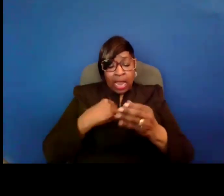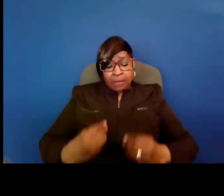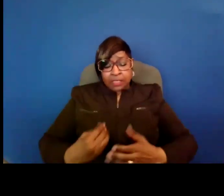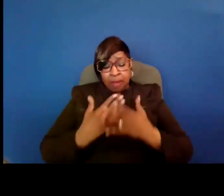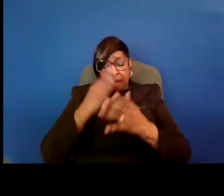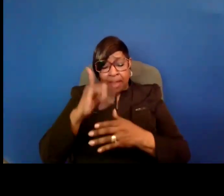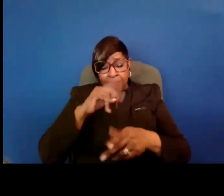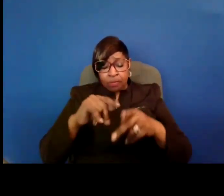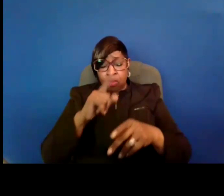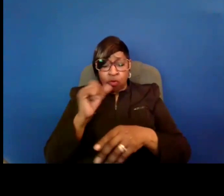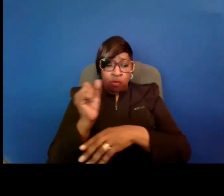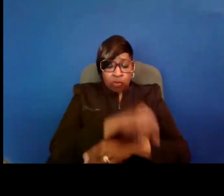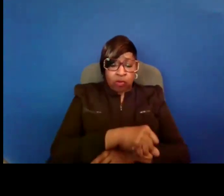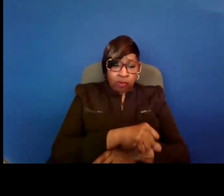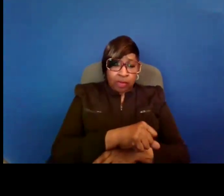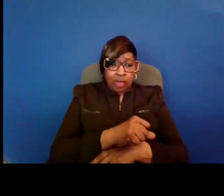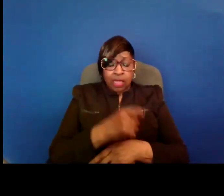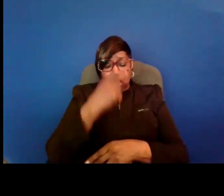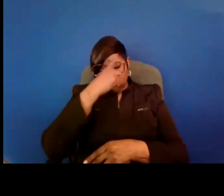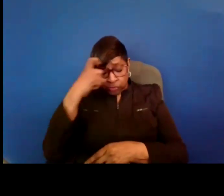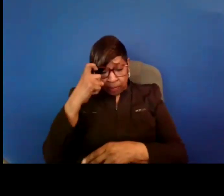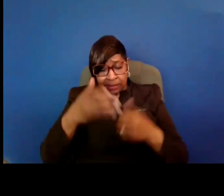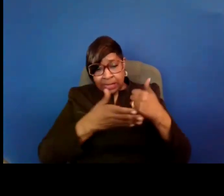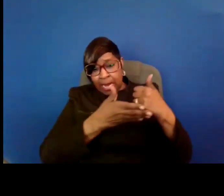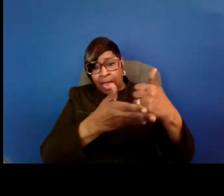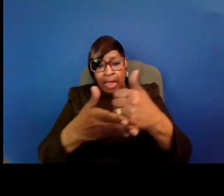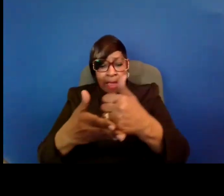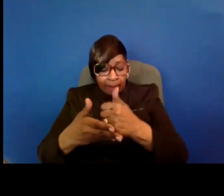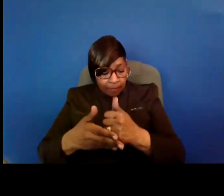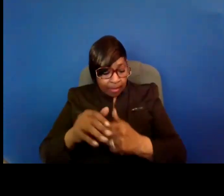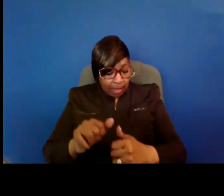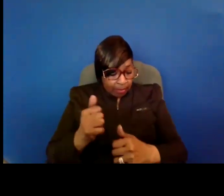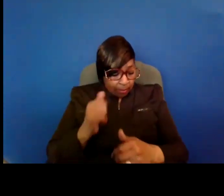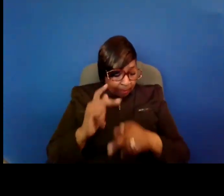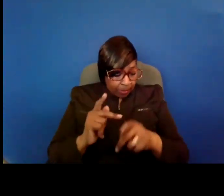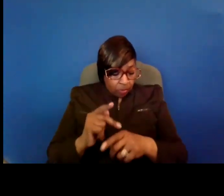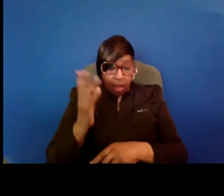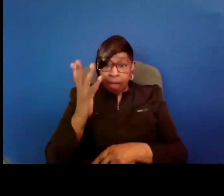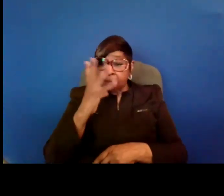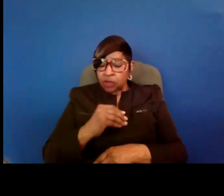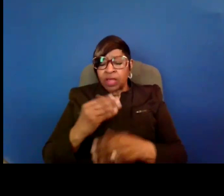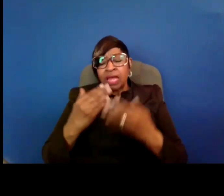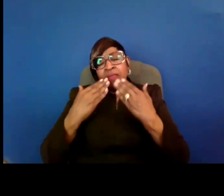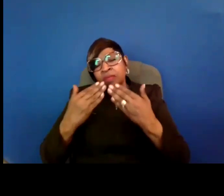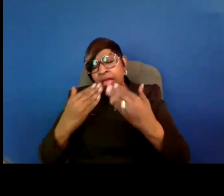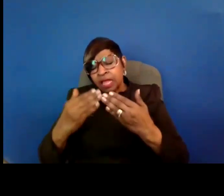have overcome their wounds and traumas to help others. Beautiful. Thanks for sharing all of that. So